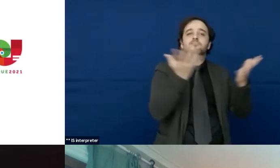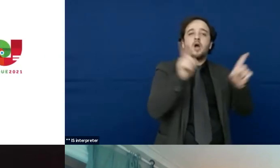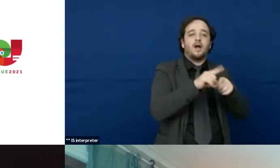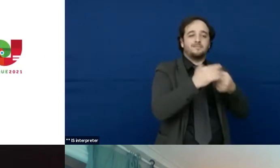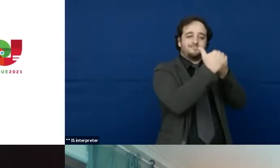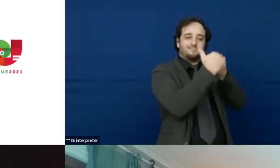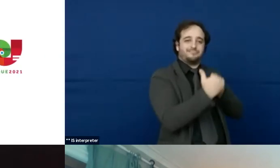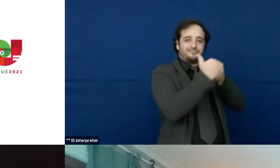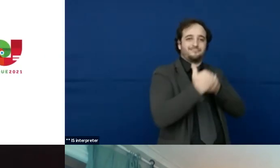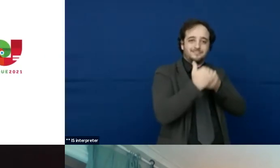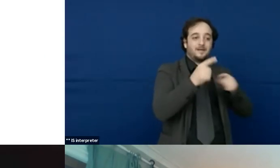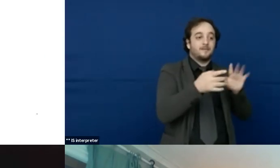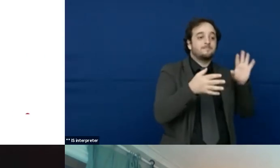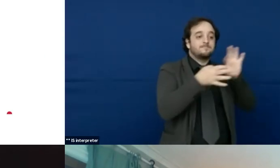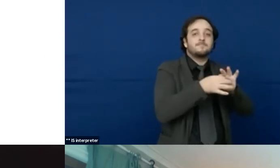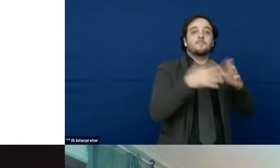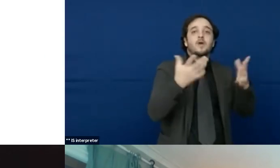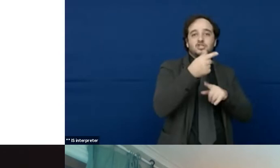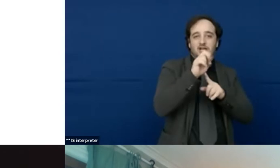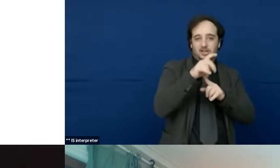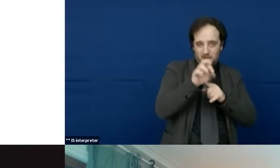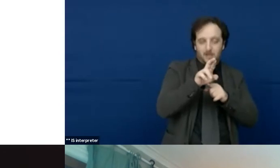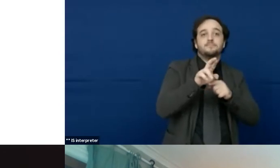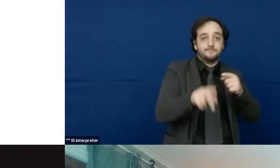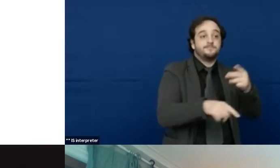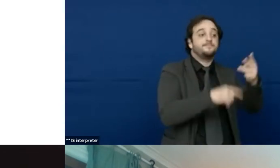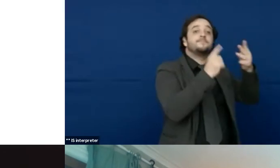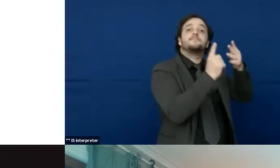seconds to vote and we can see the results.